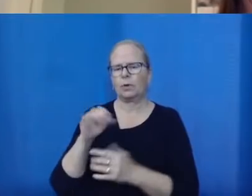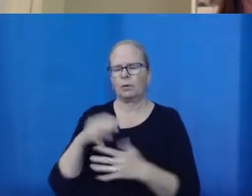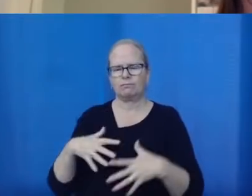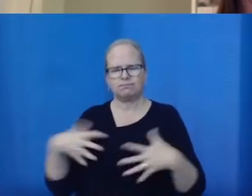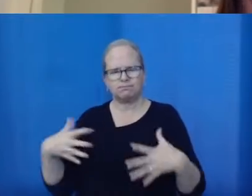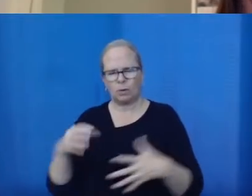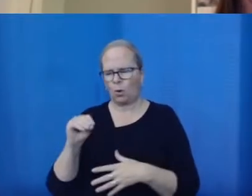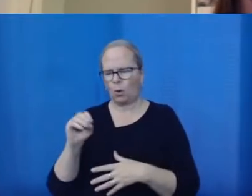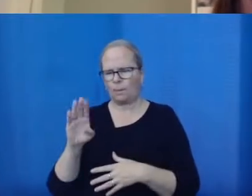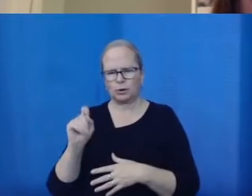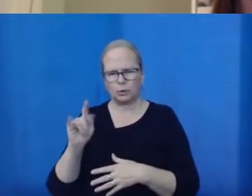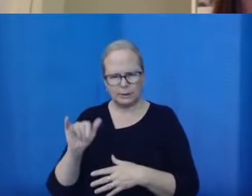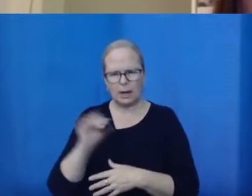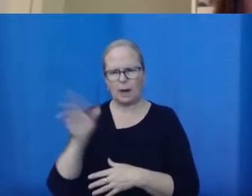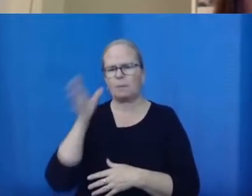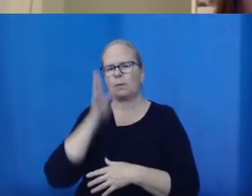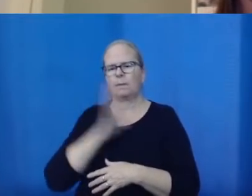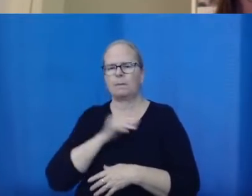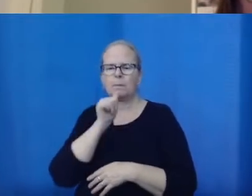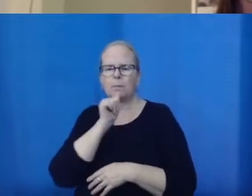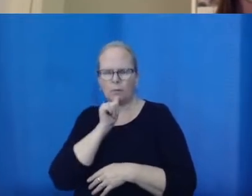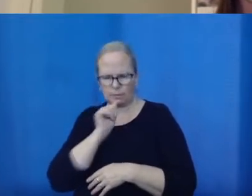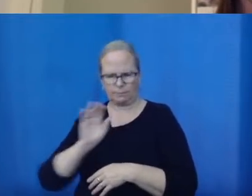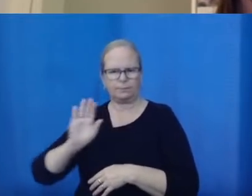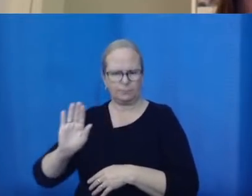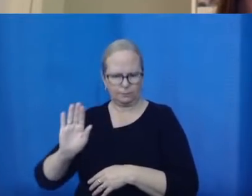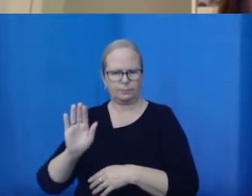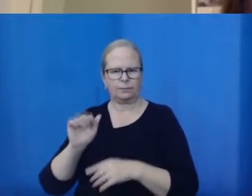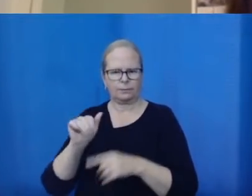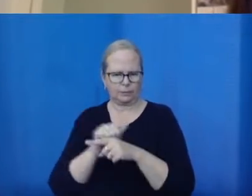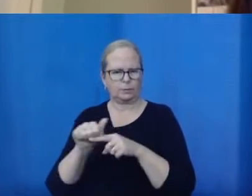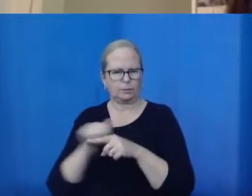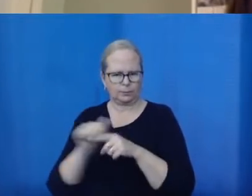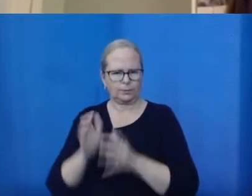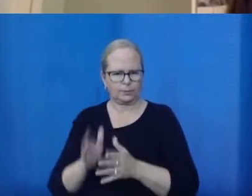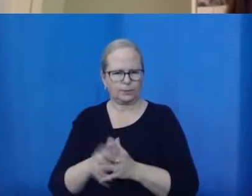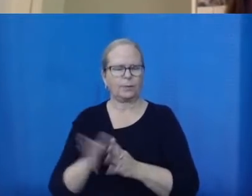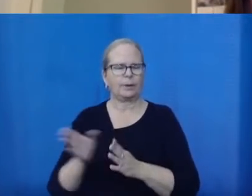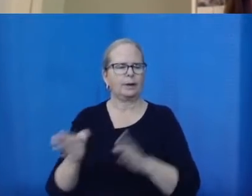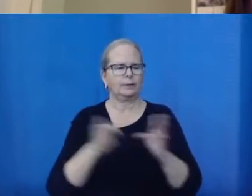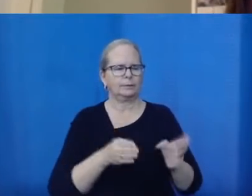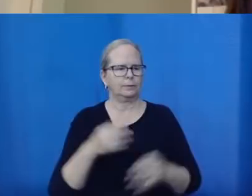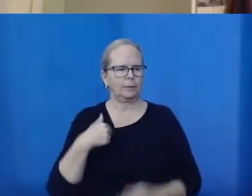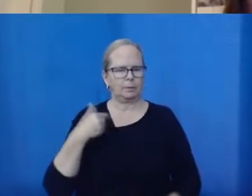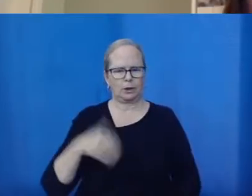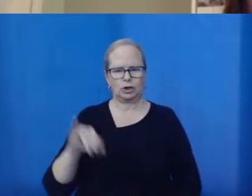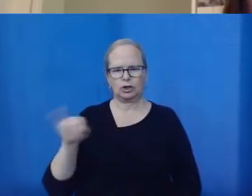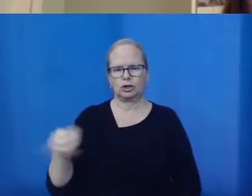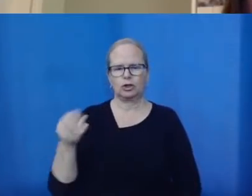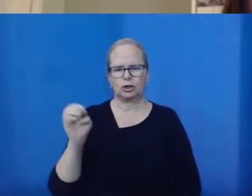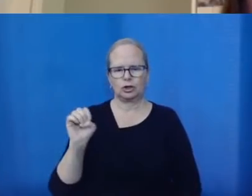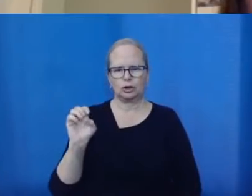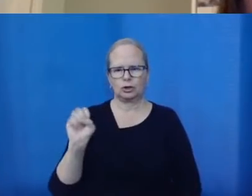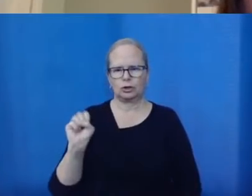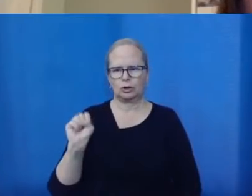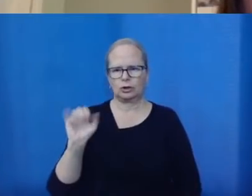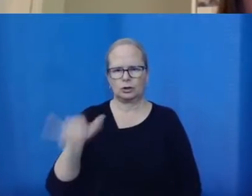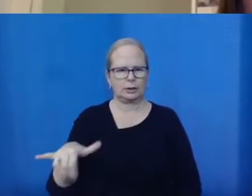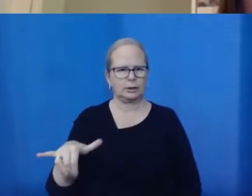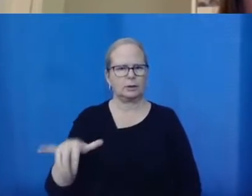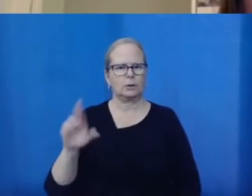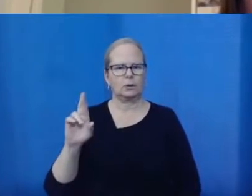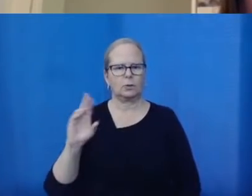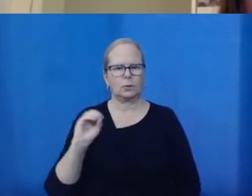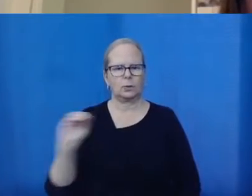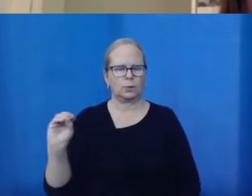Hi, everyone. My name is Jessie Roos, and I am the executive director of Cultivate, which is a private mental health